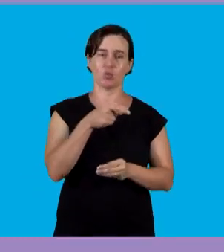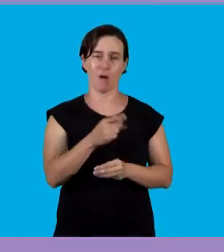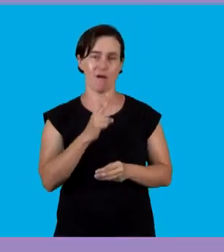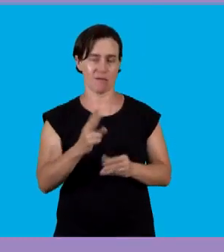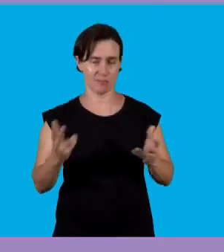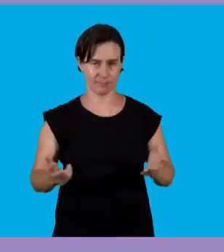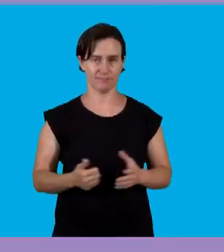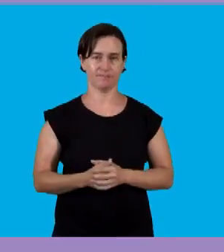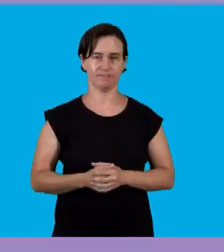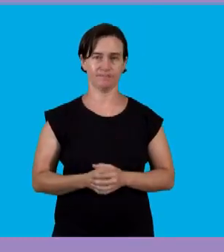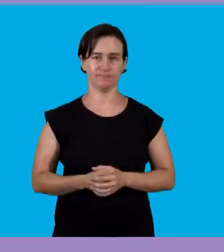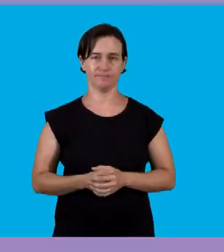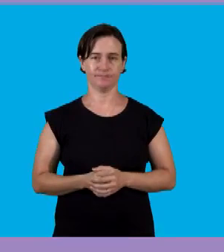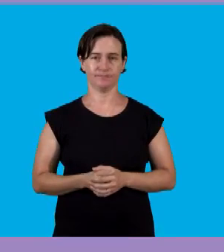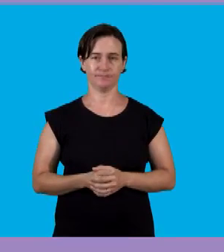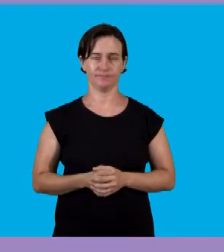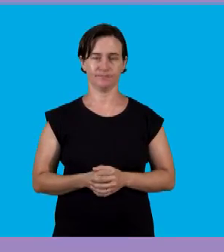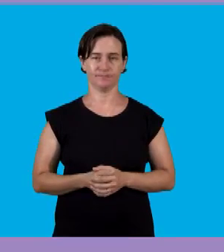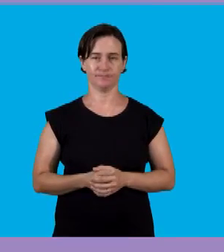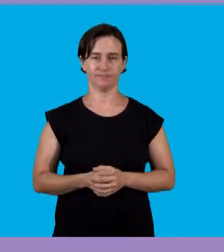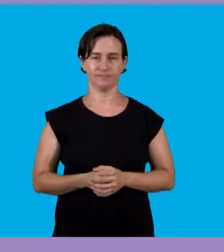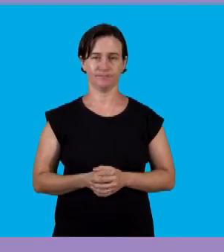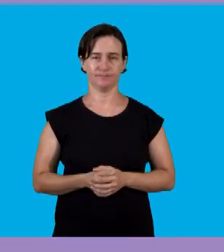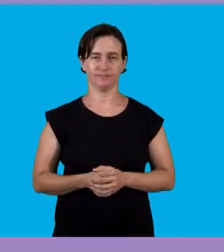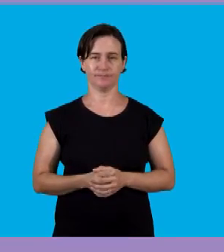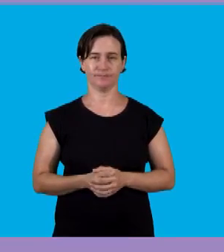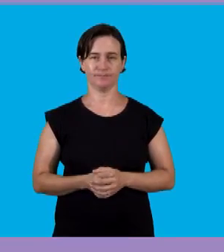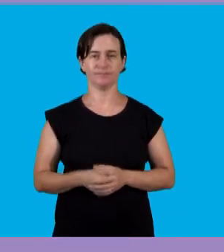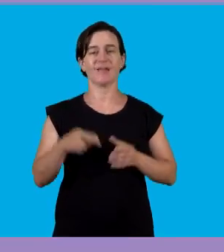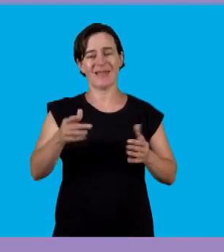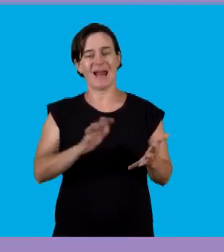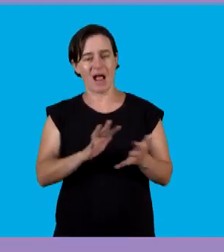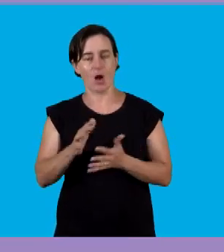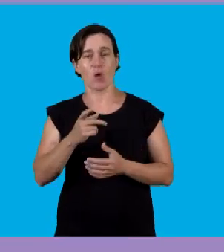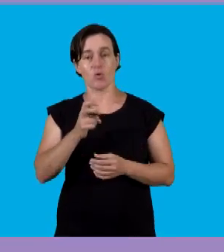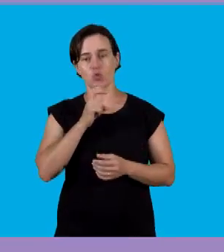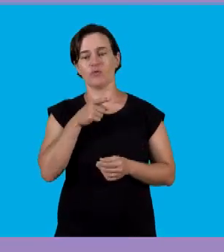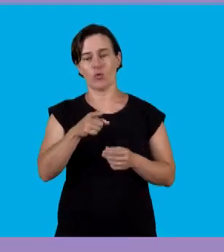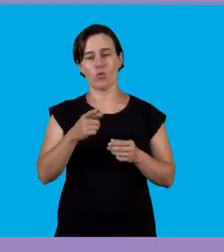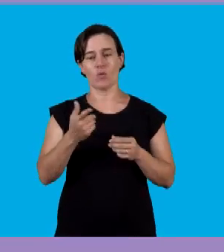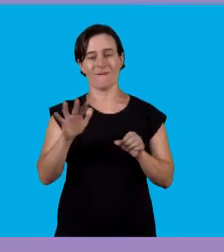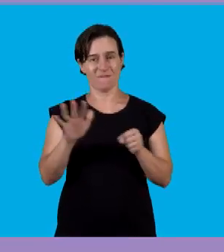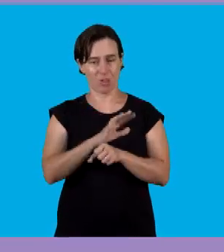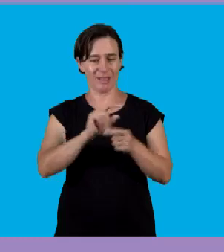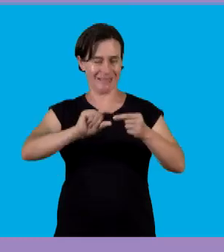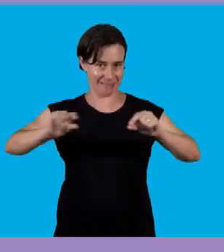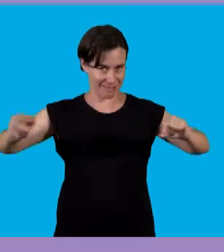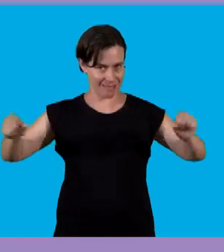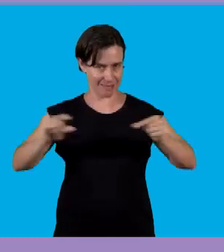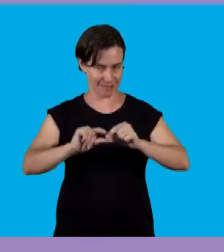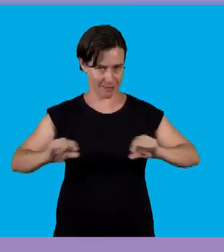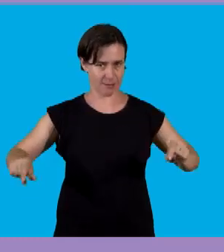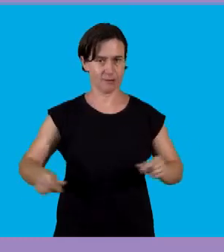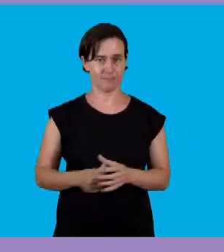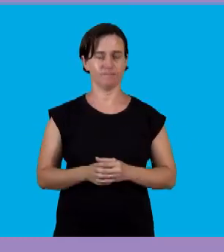is added to that product. That would be this rule in words from our flow diagram, and of course we've seen